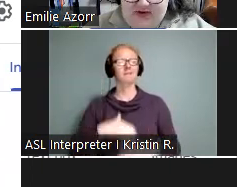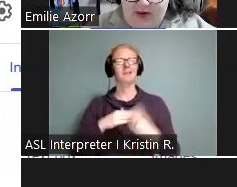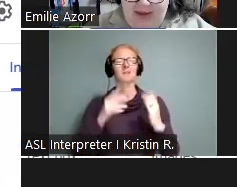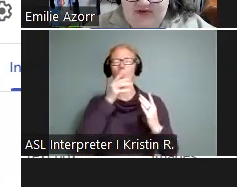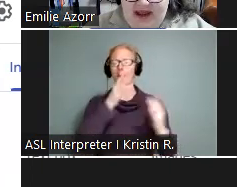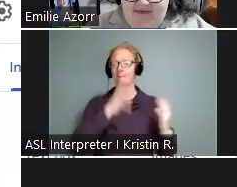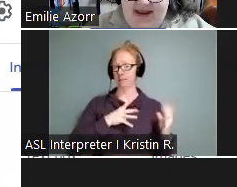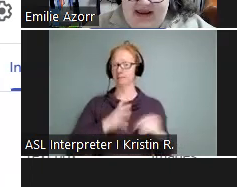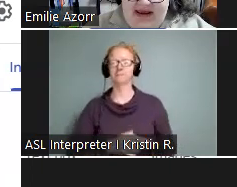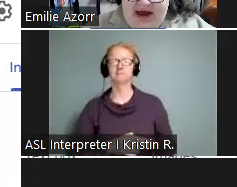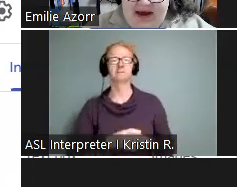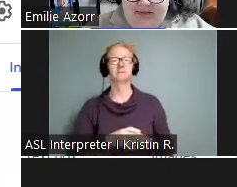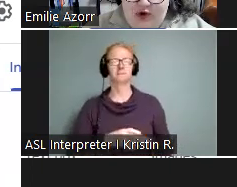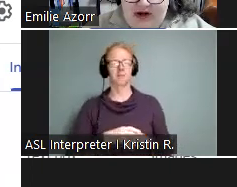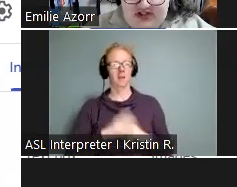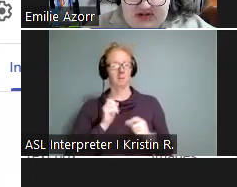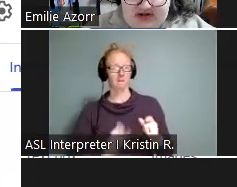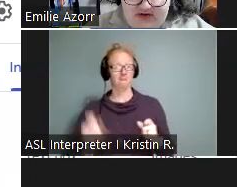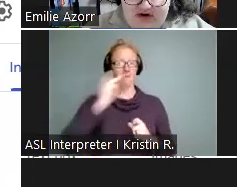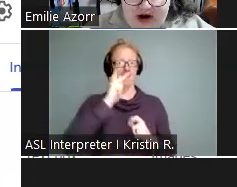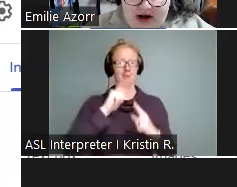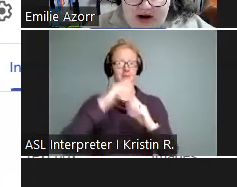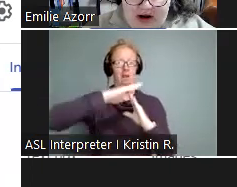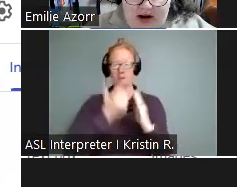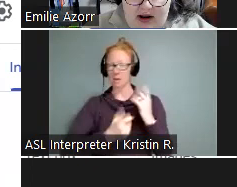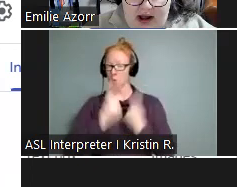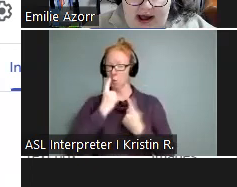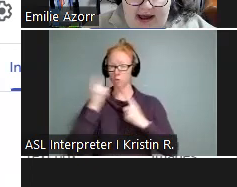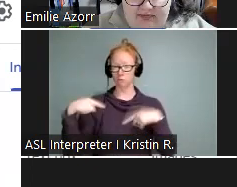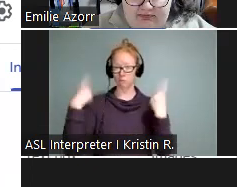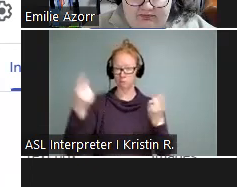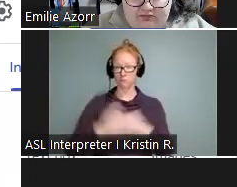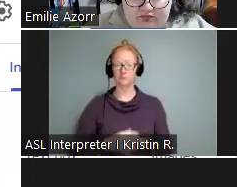But I'm going to scroll up. Do we have any questions so far?